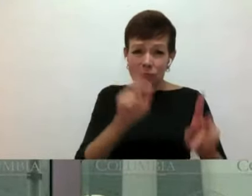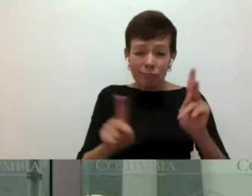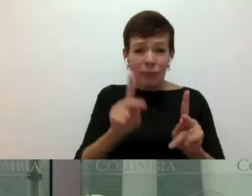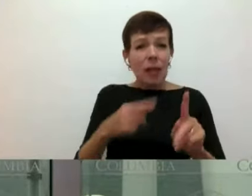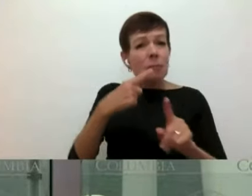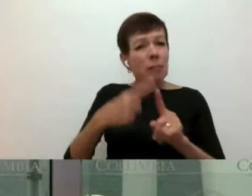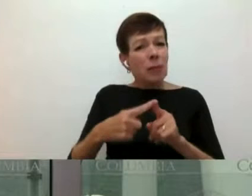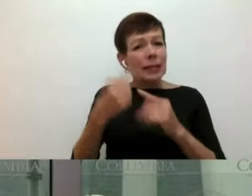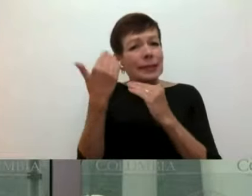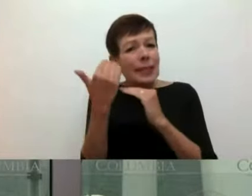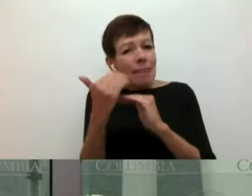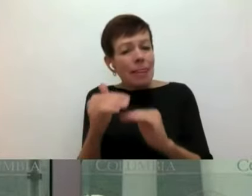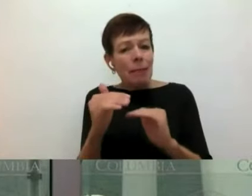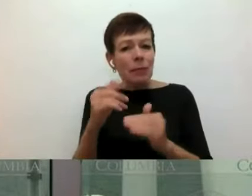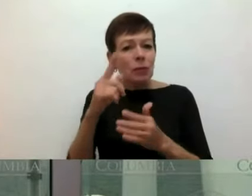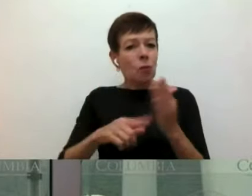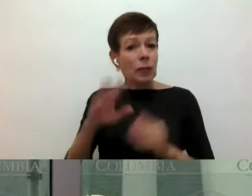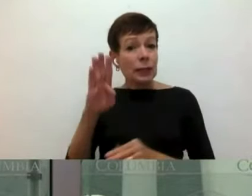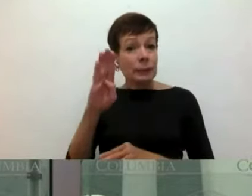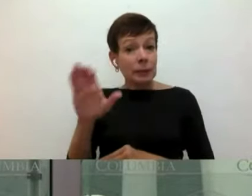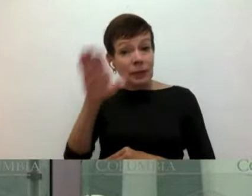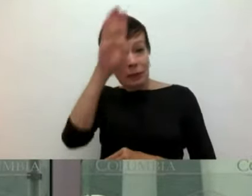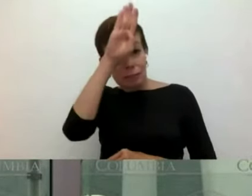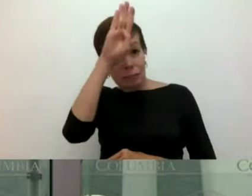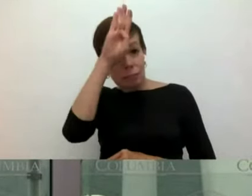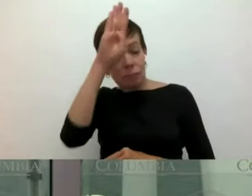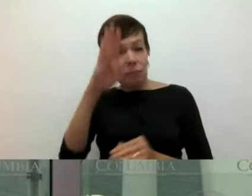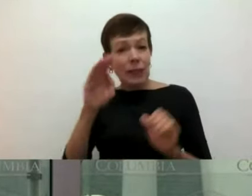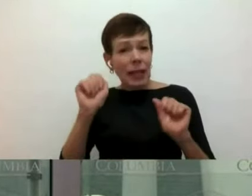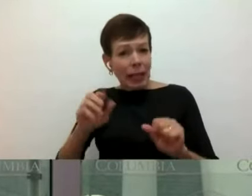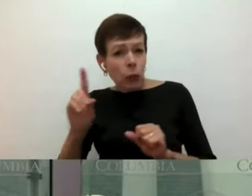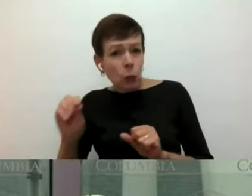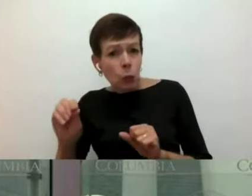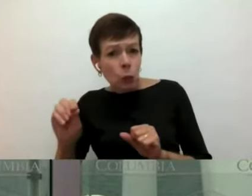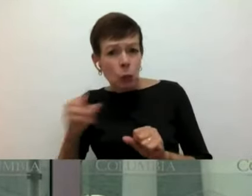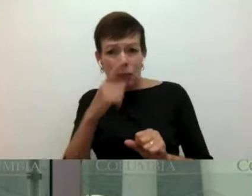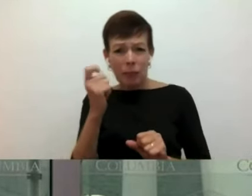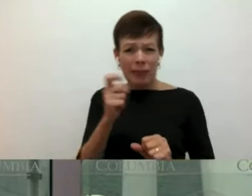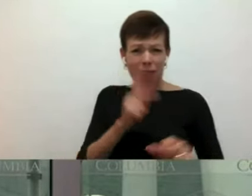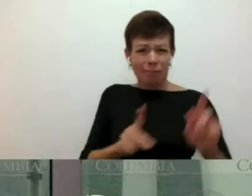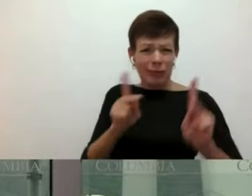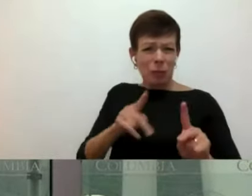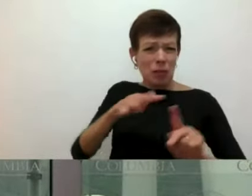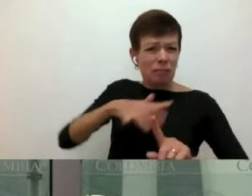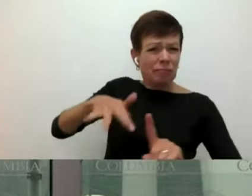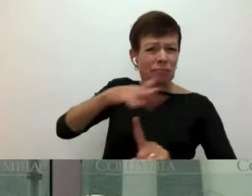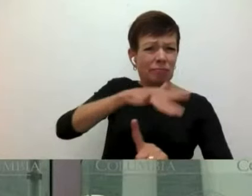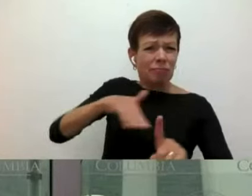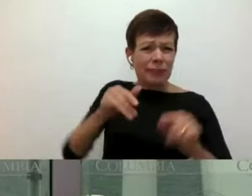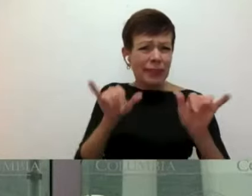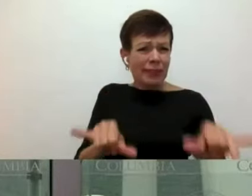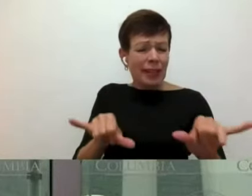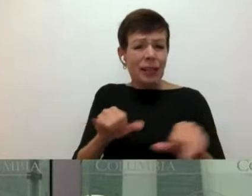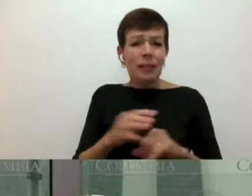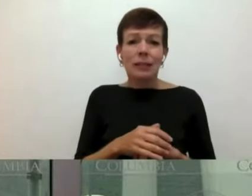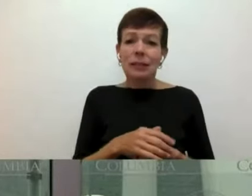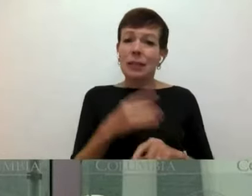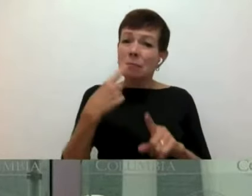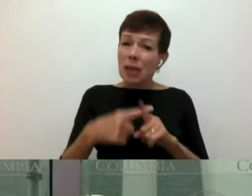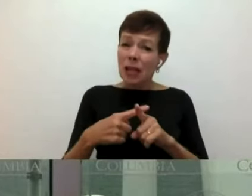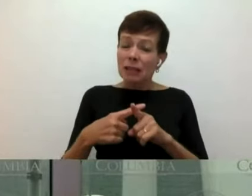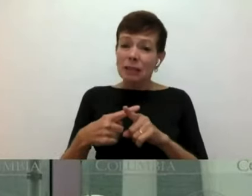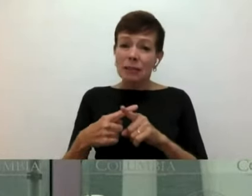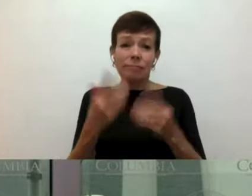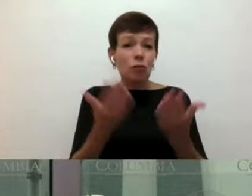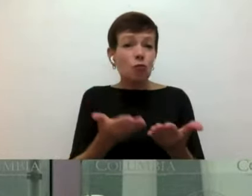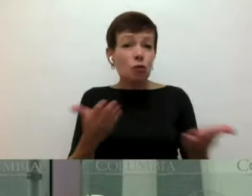everyone. It also limits the kind of wildfire fighting tactics that the BC Wildfire Service can deploy, and it